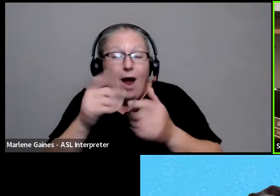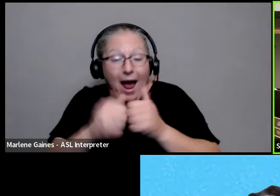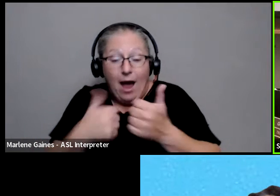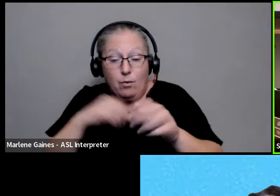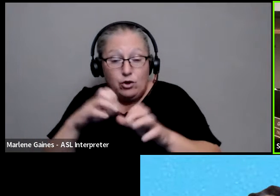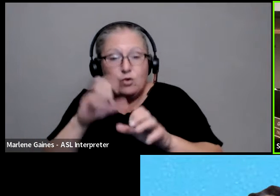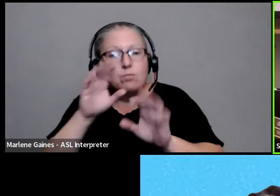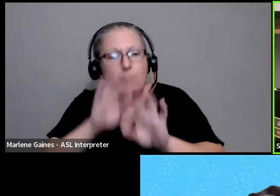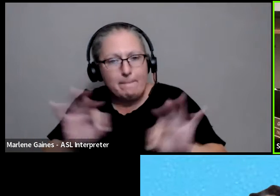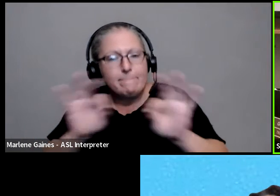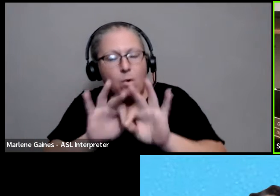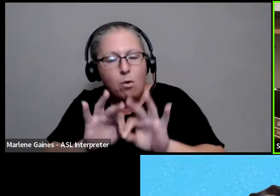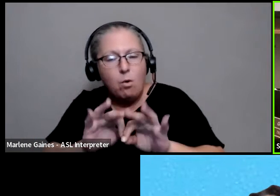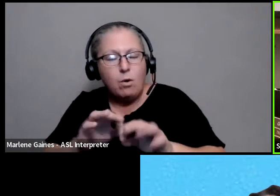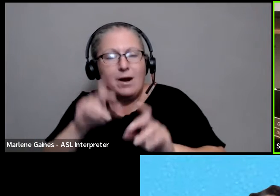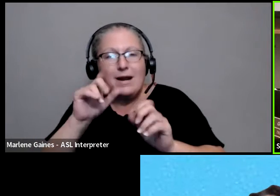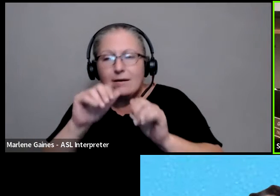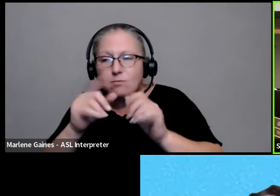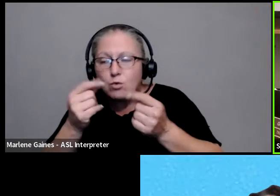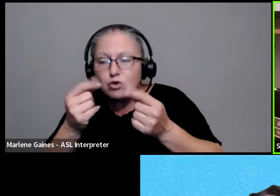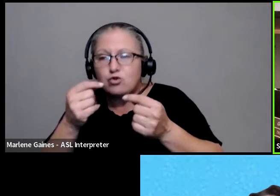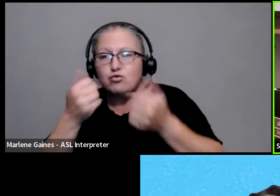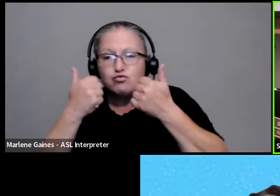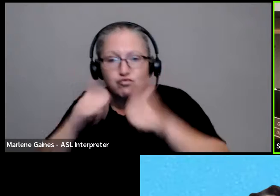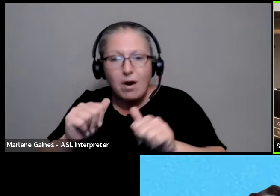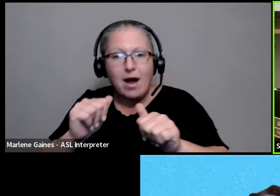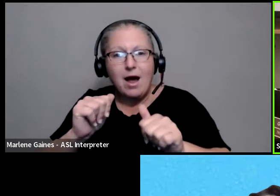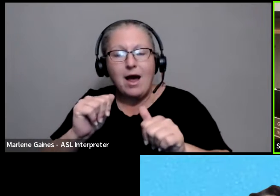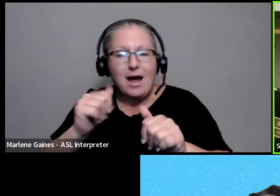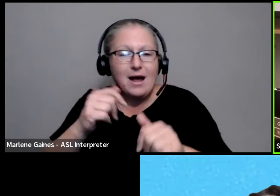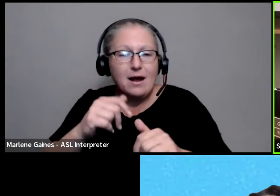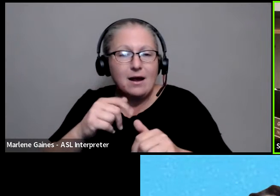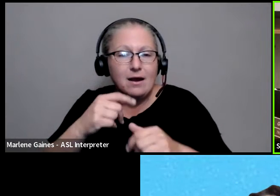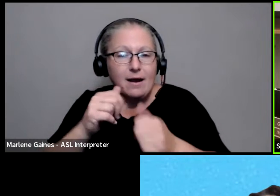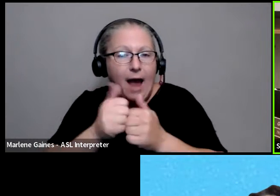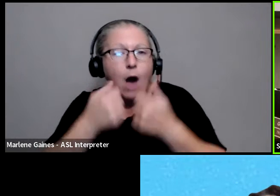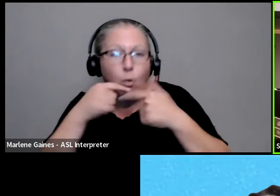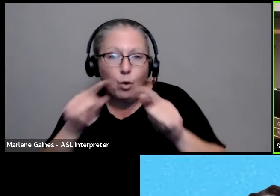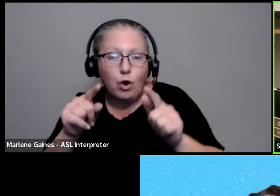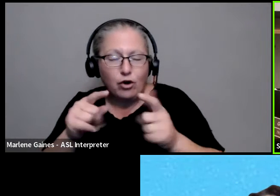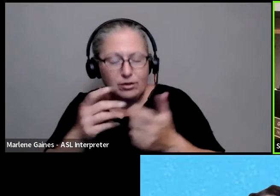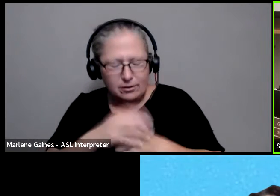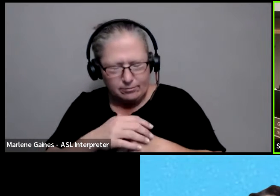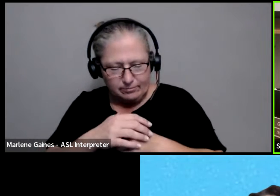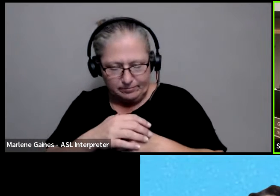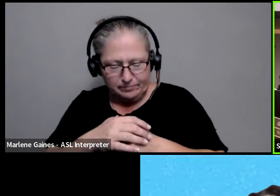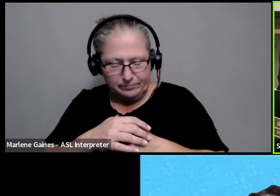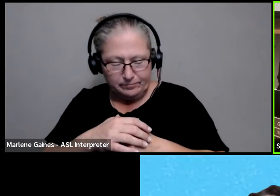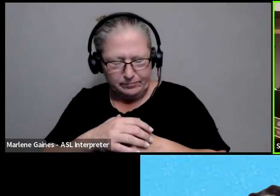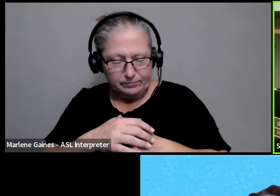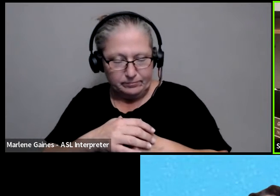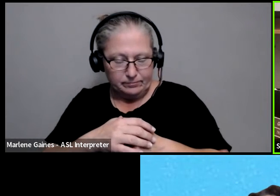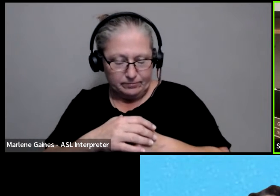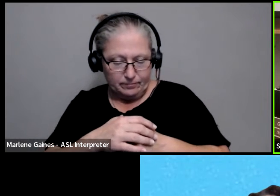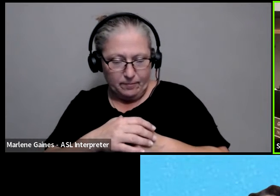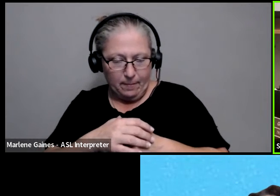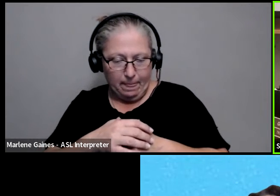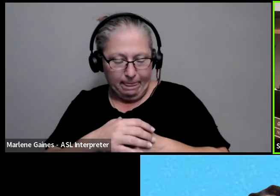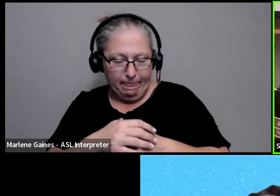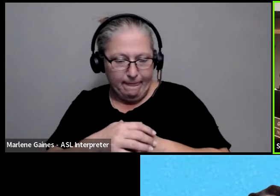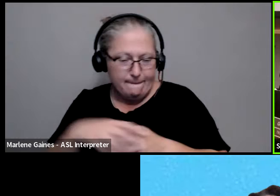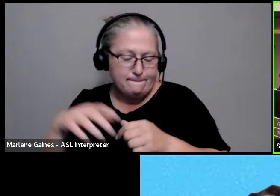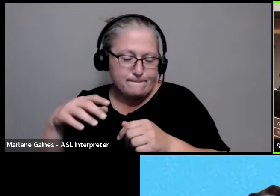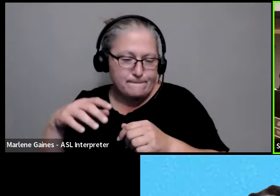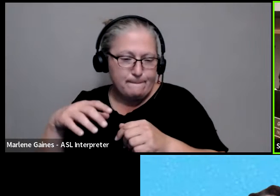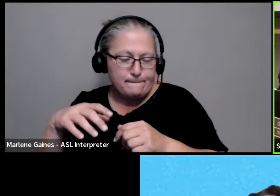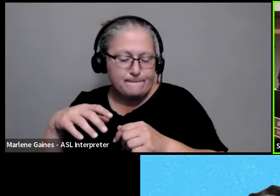try something? What are we going to do? How does it work? And give it a try. So wherever we land, I think we need to have each